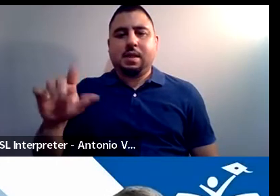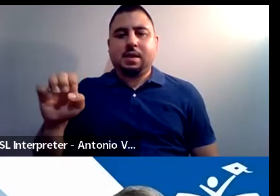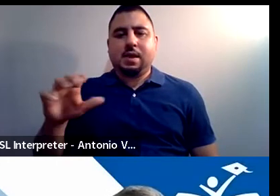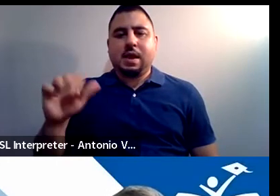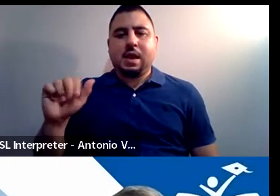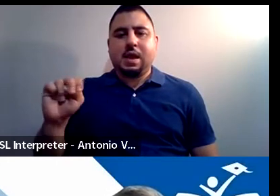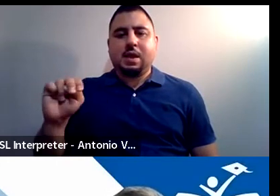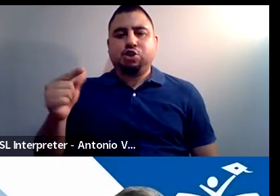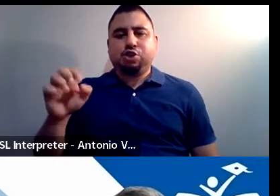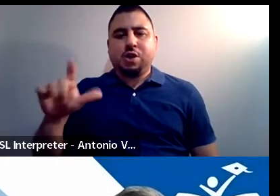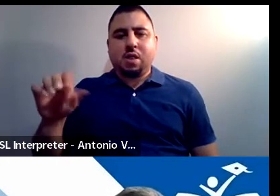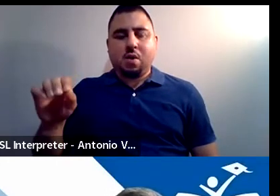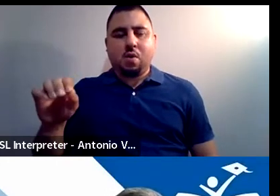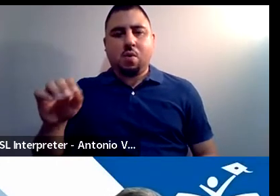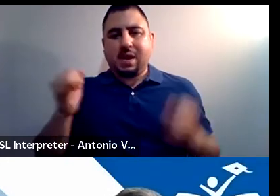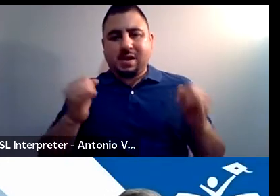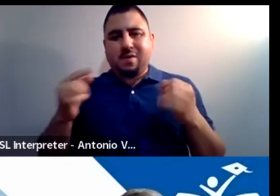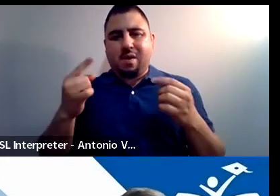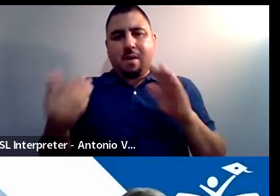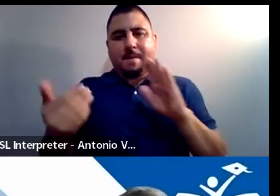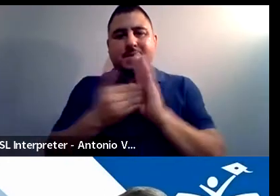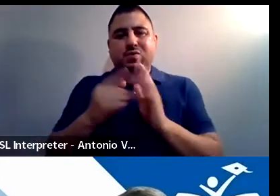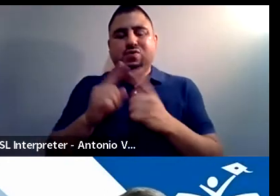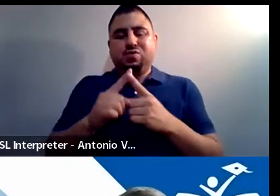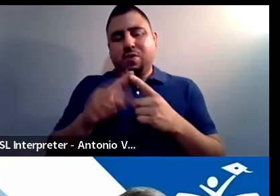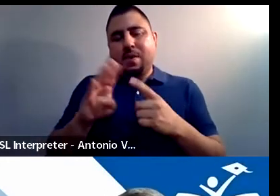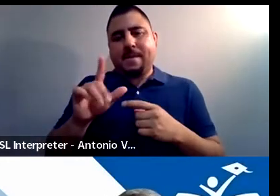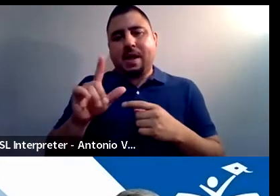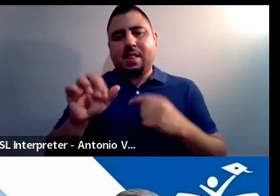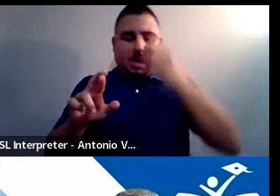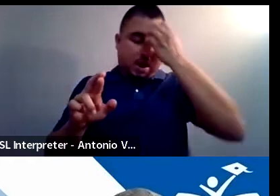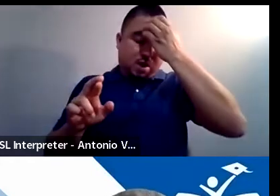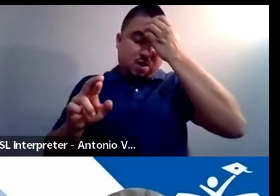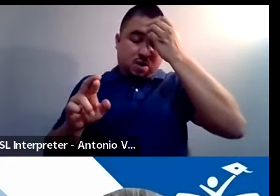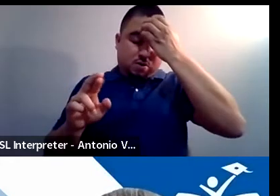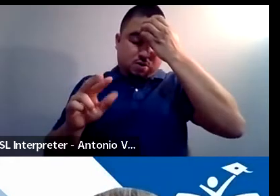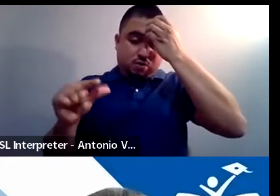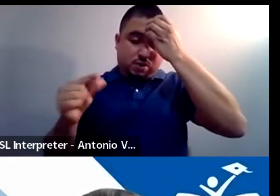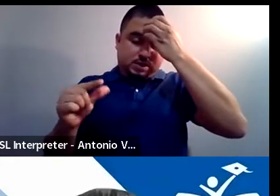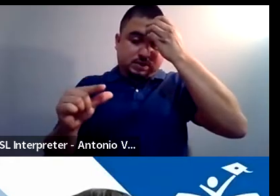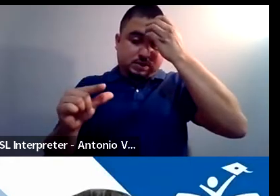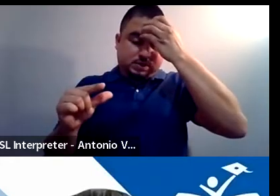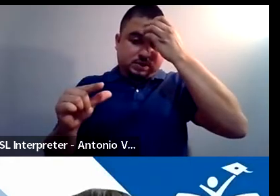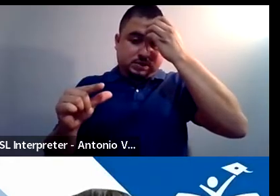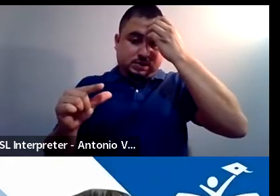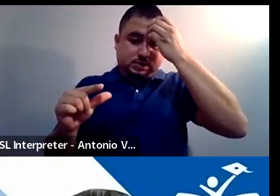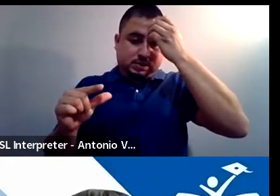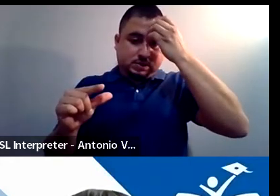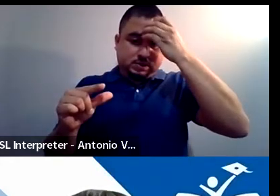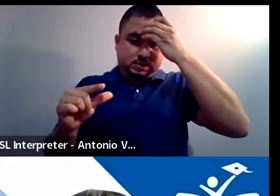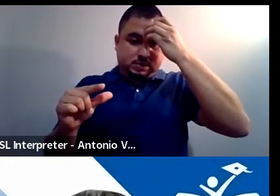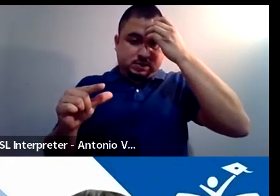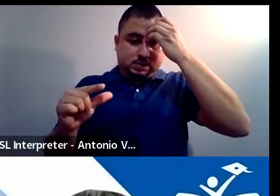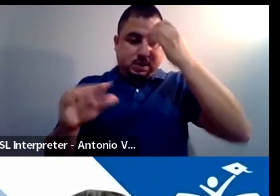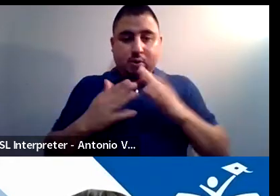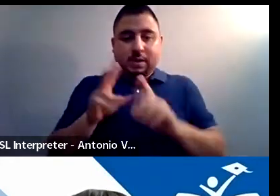Angelo. Individual opposed to Bel Air Greens community assigned to Rockledge Elementary. Mr.